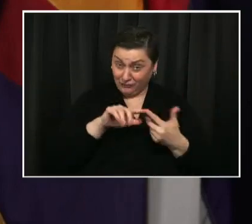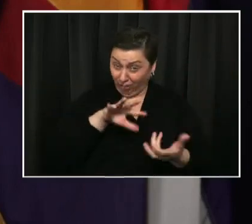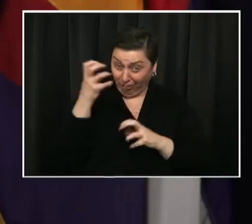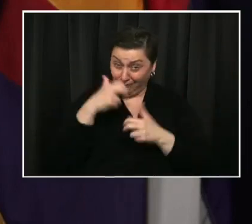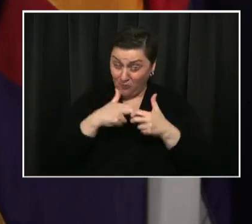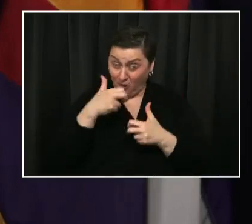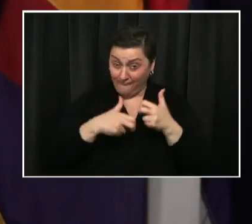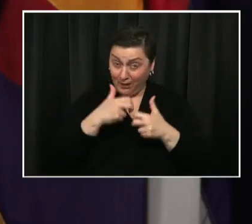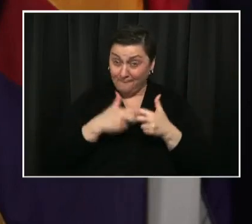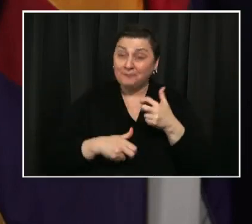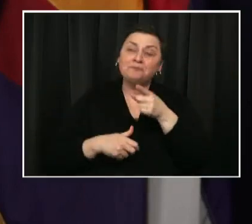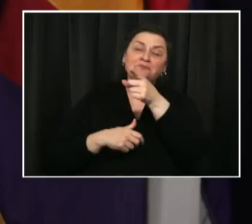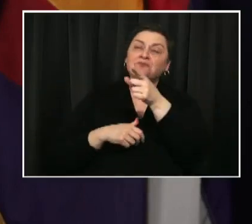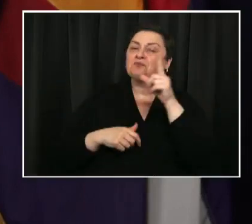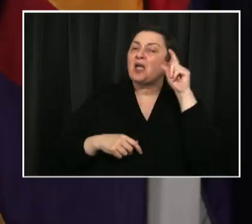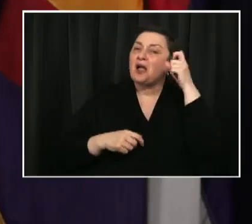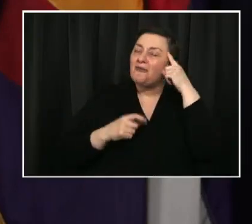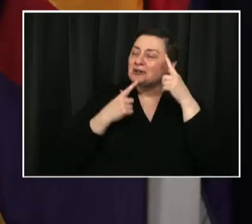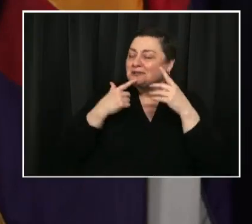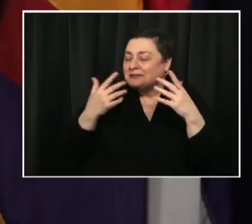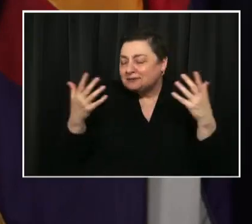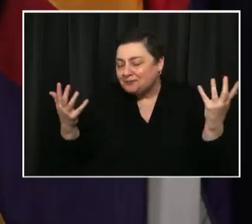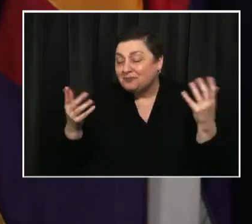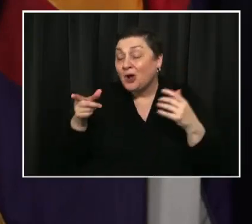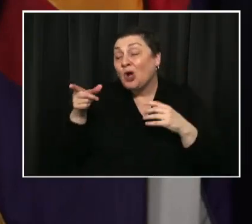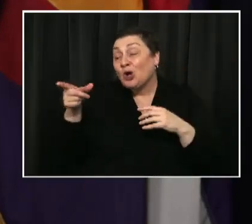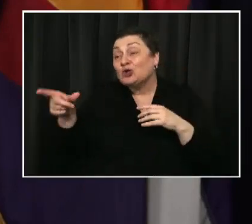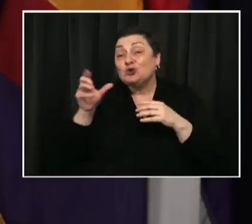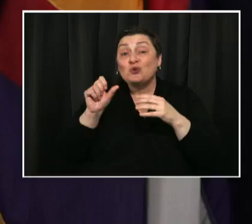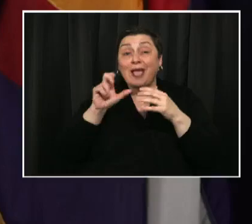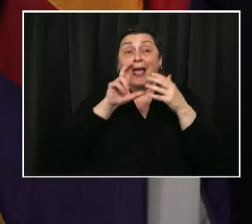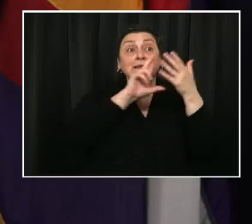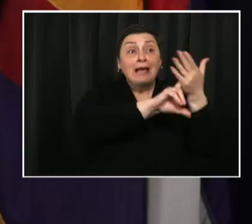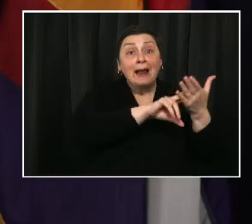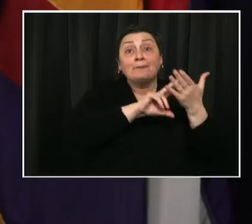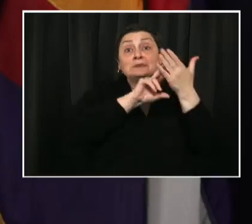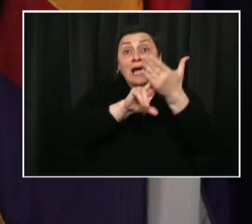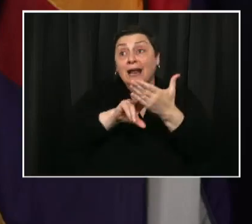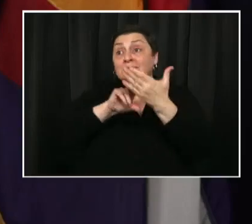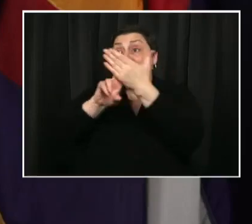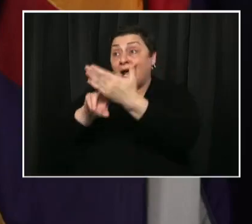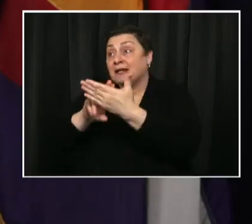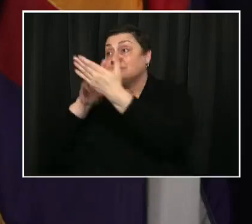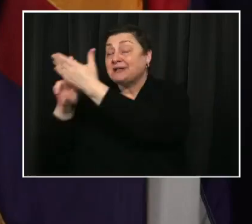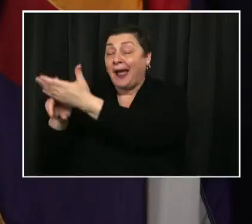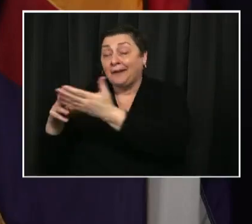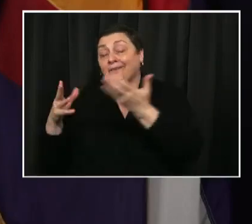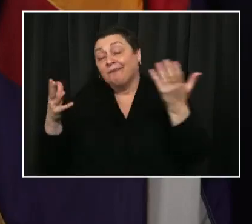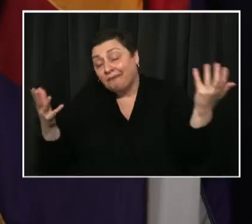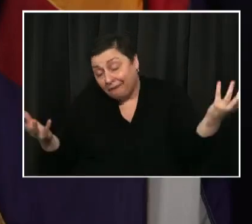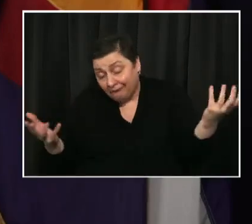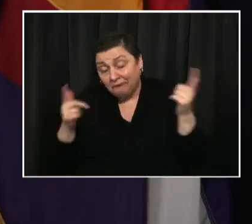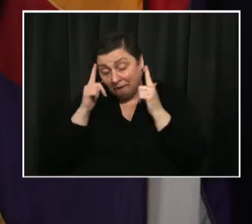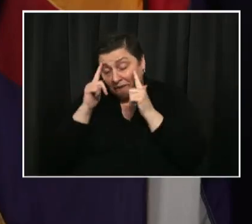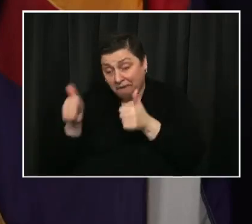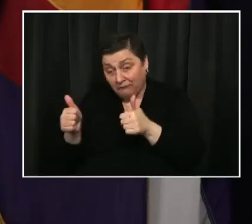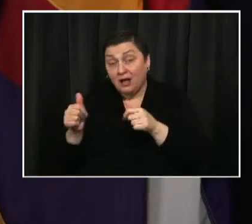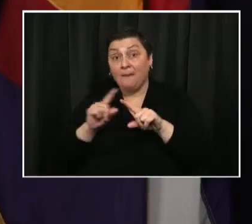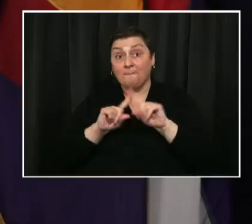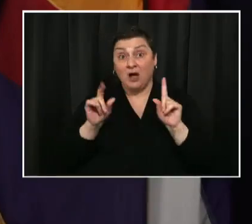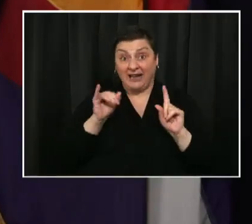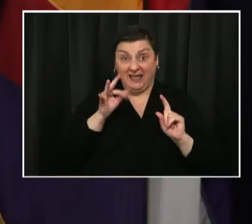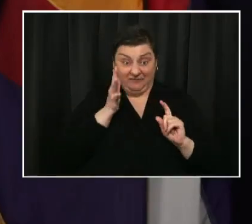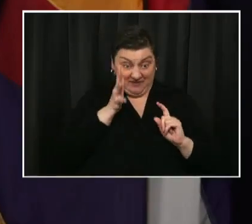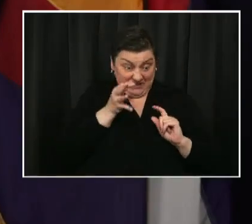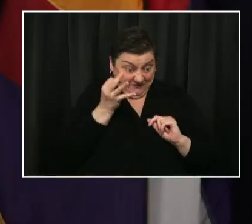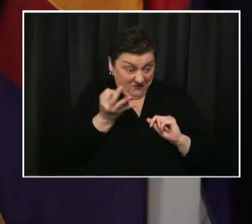lists as you like. It'll take a few weeks to get through everybody in an eligible group. So if you're 50 and up, you become eligible Friday. It doesn't mean